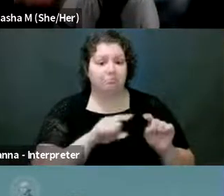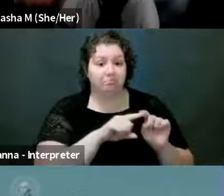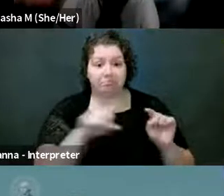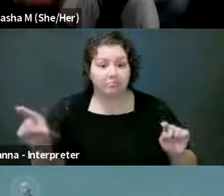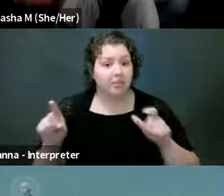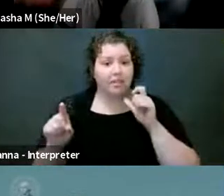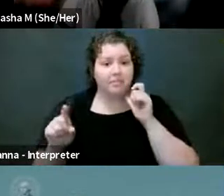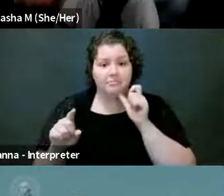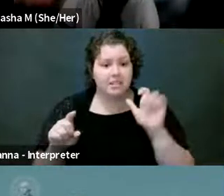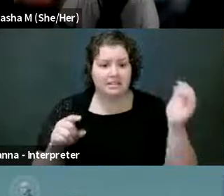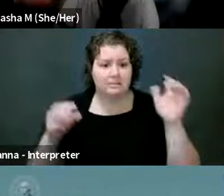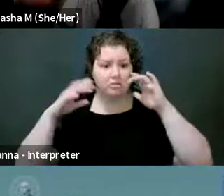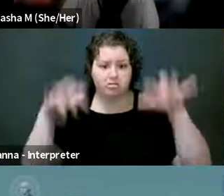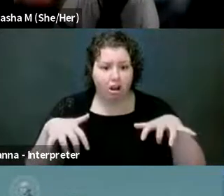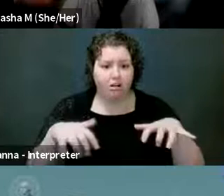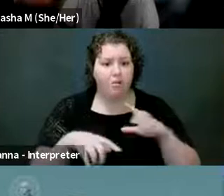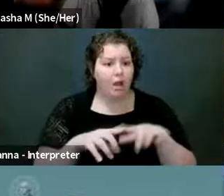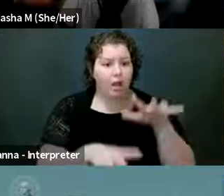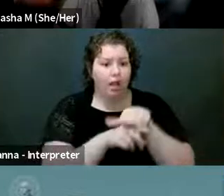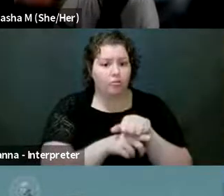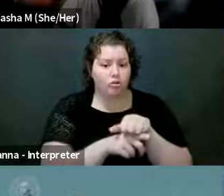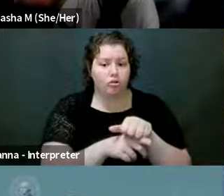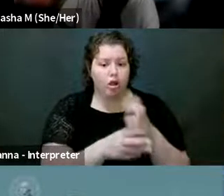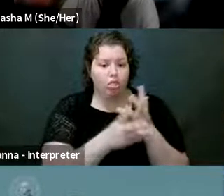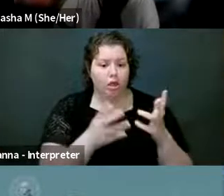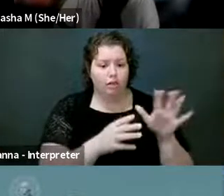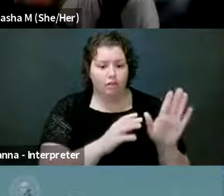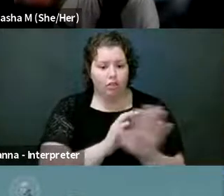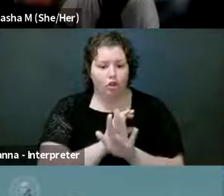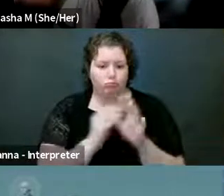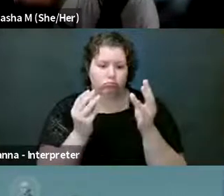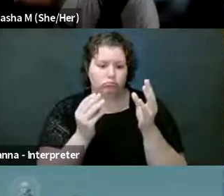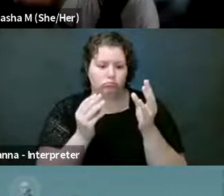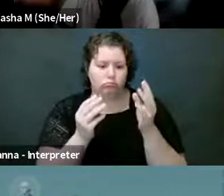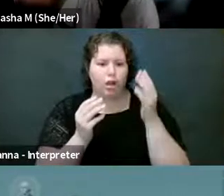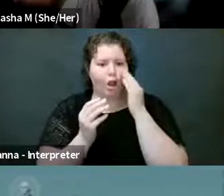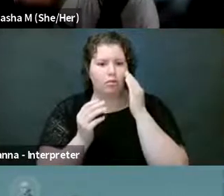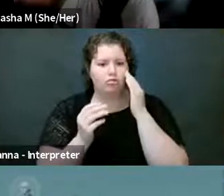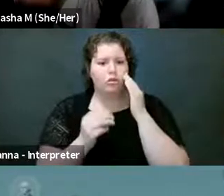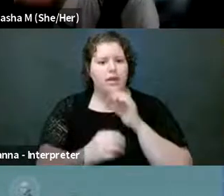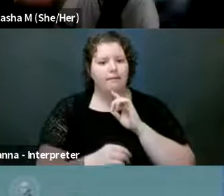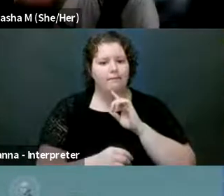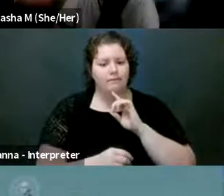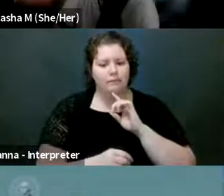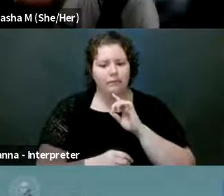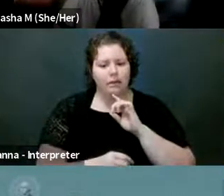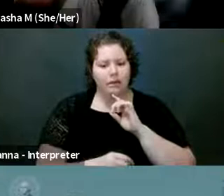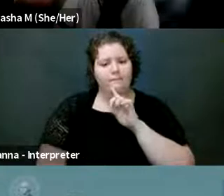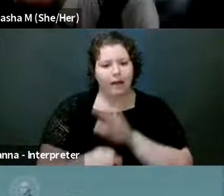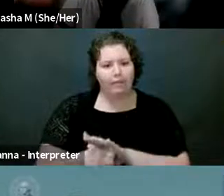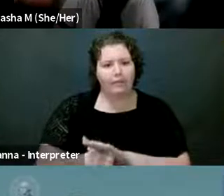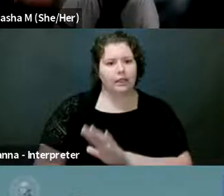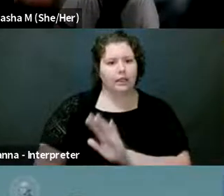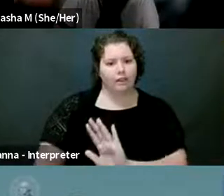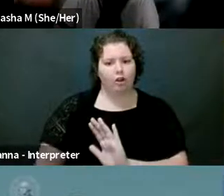to capture a good amount of what folks knew, which is validating in some sense. At the same time, it still was shocking to hear, like there's